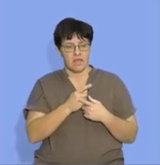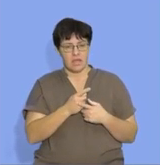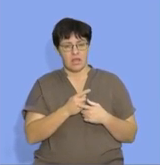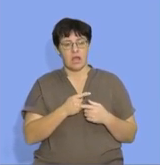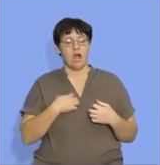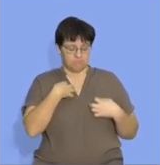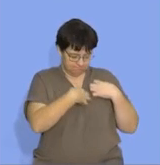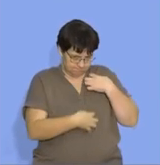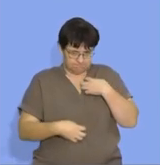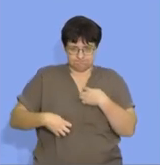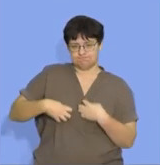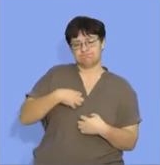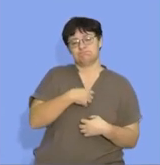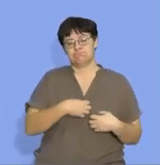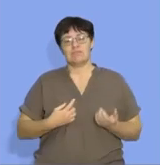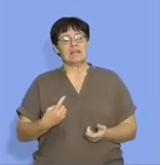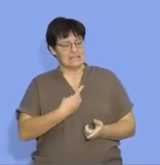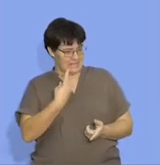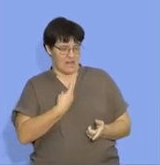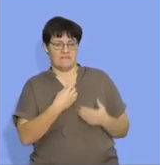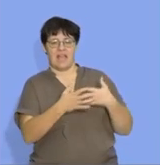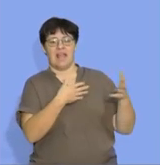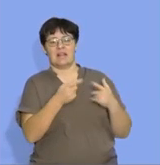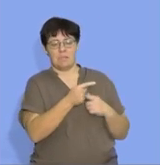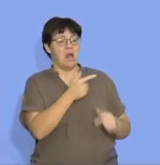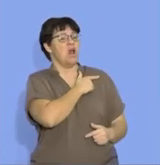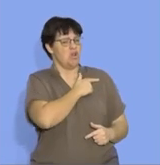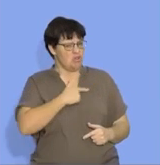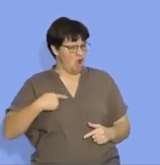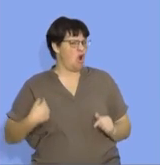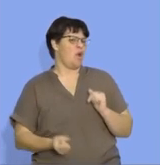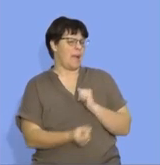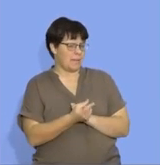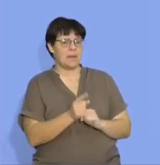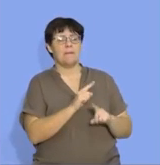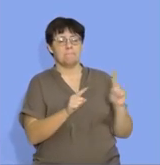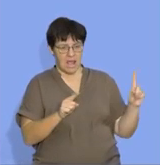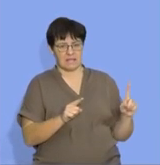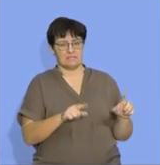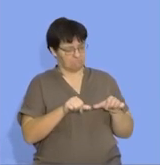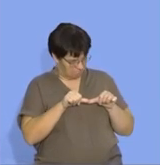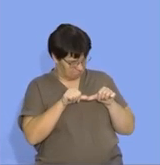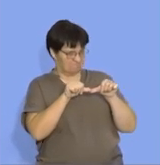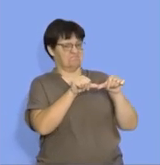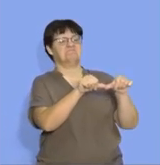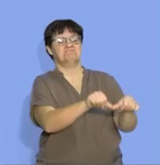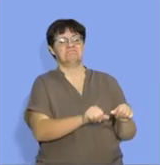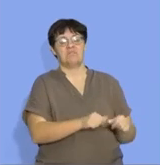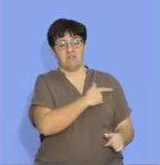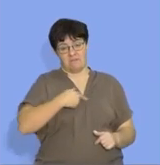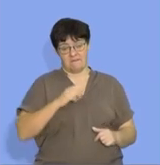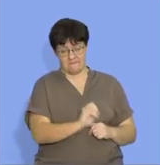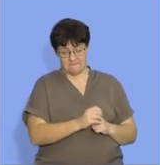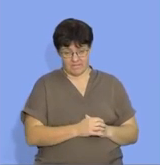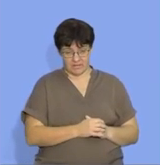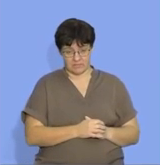immune system, right, deal with it. It takes a bit longer, right, but it lasts a lot longer. Then we're going to look